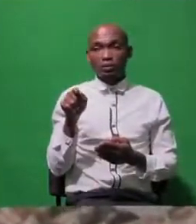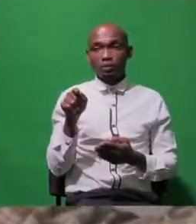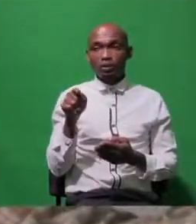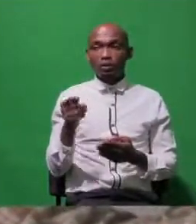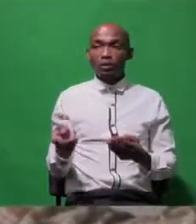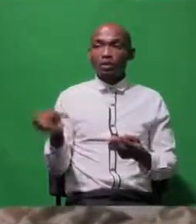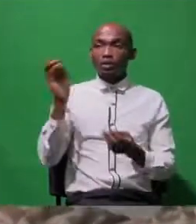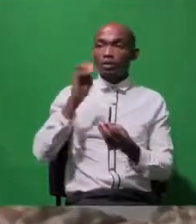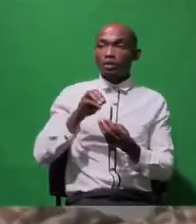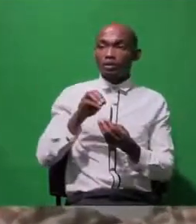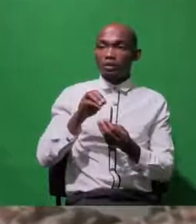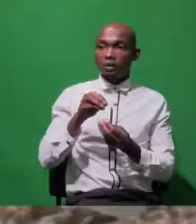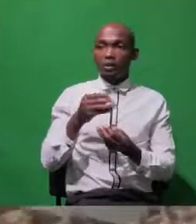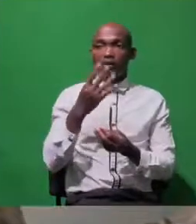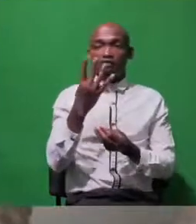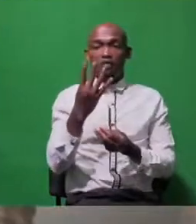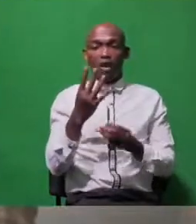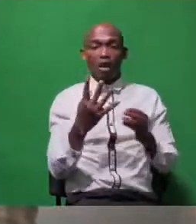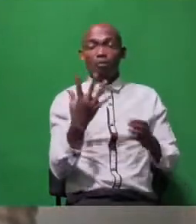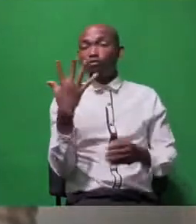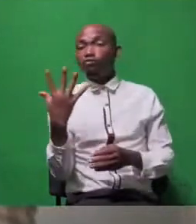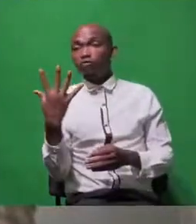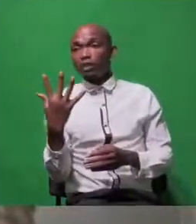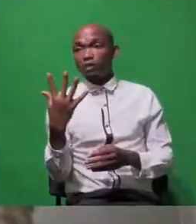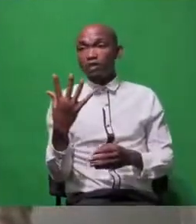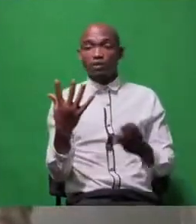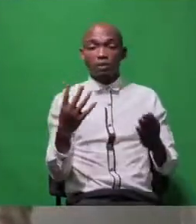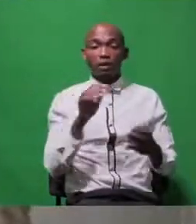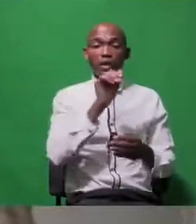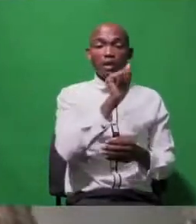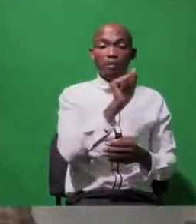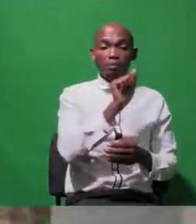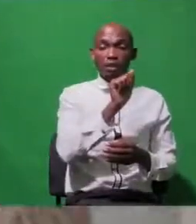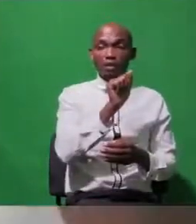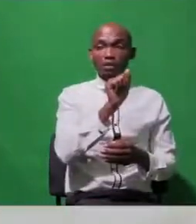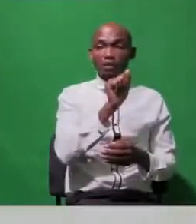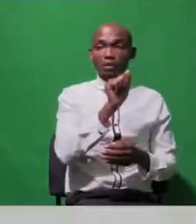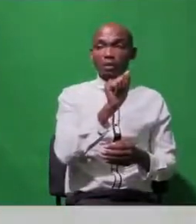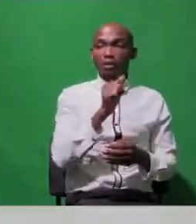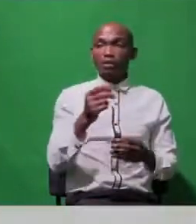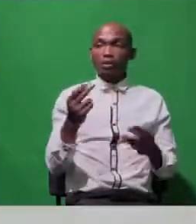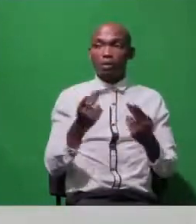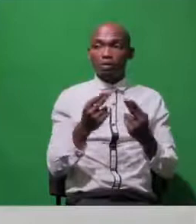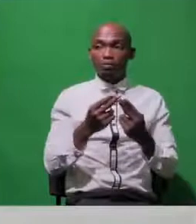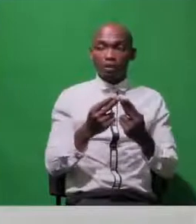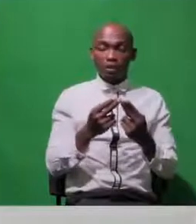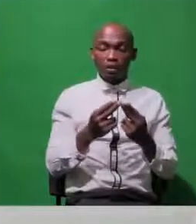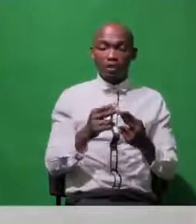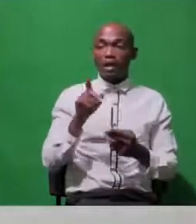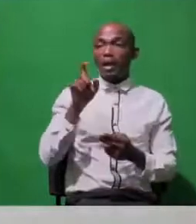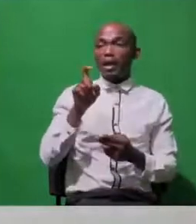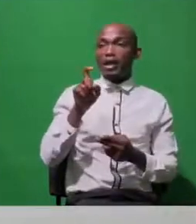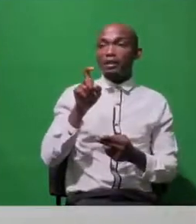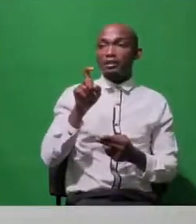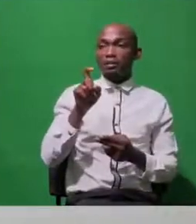4 up to 5. And the image A dash will be X